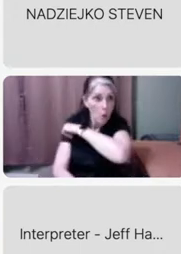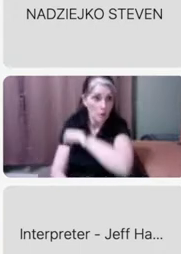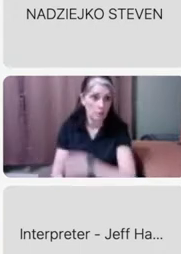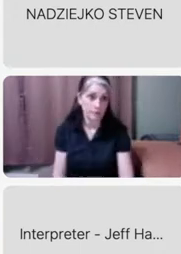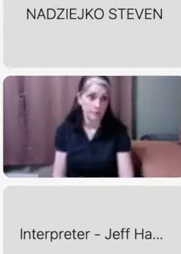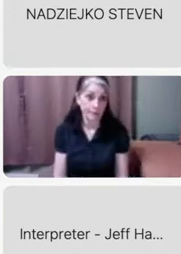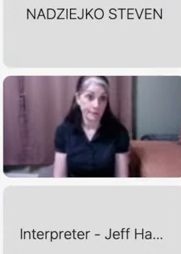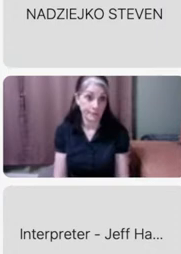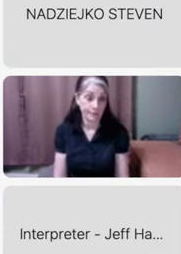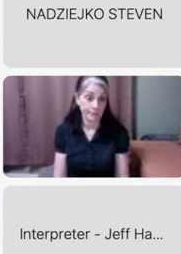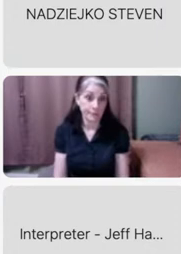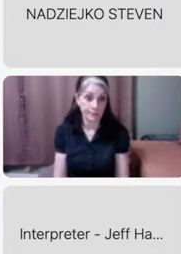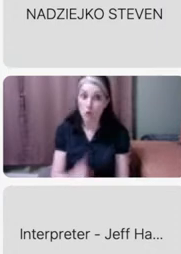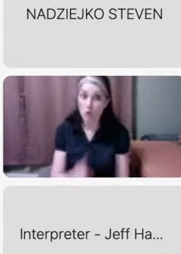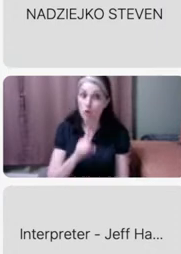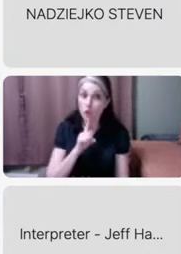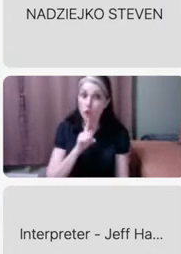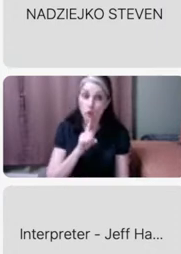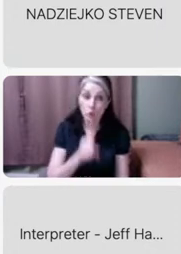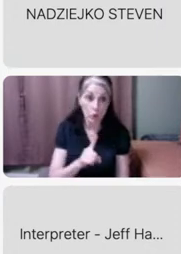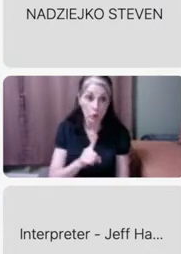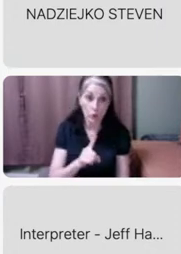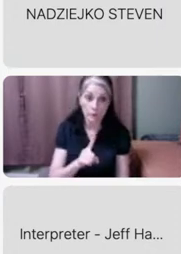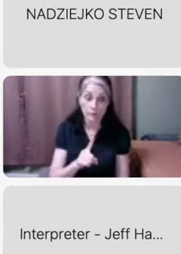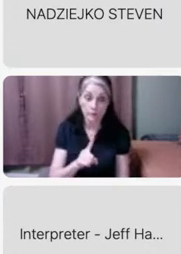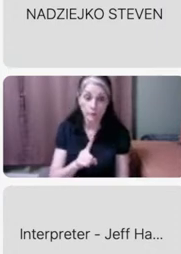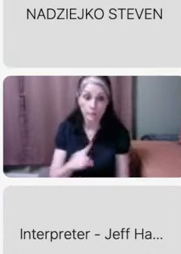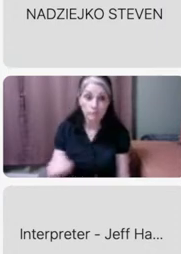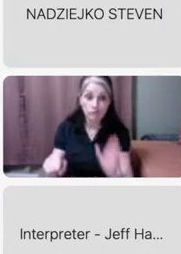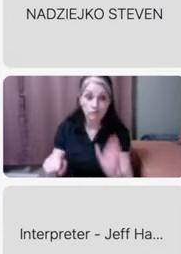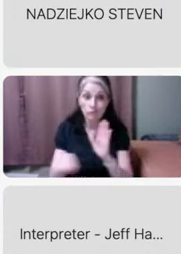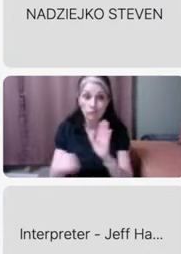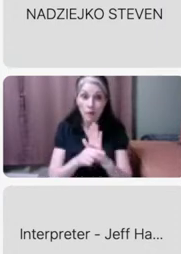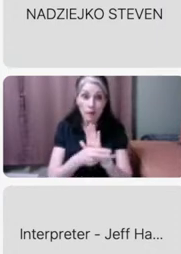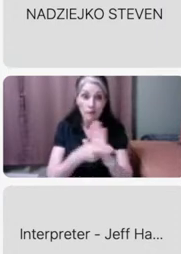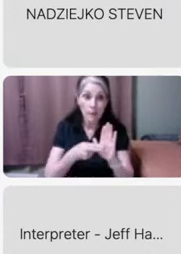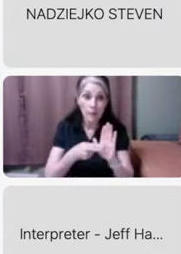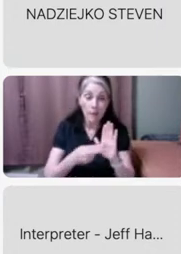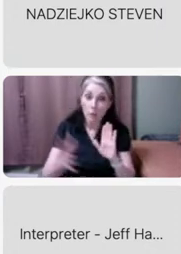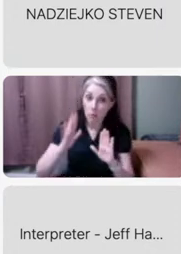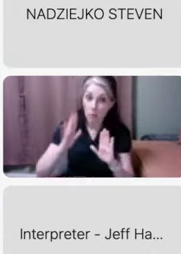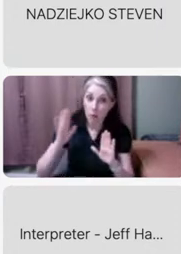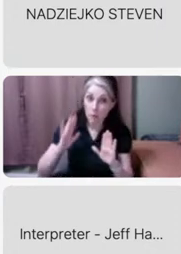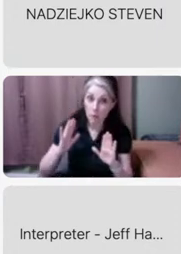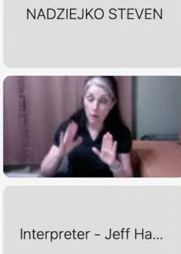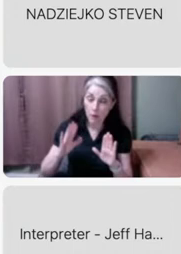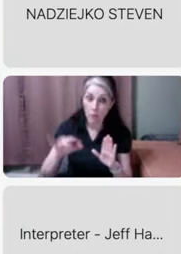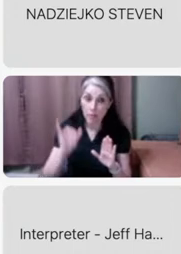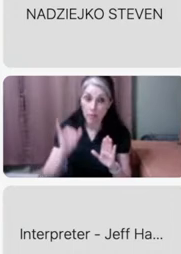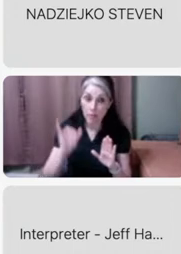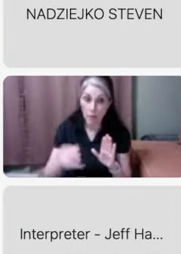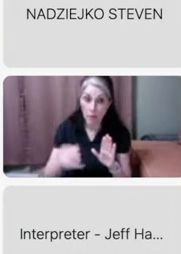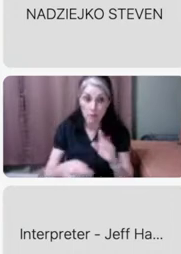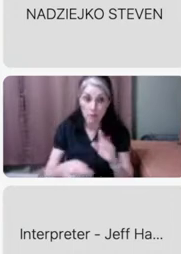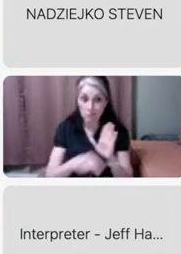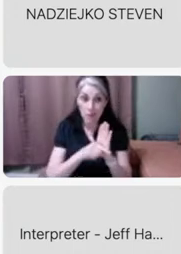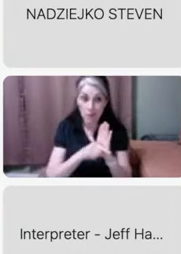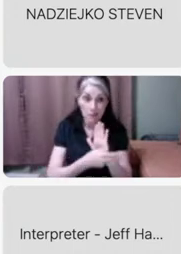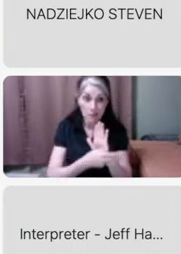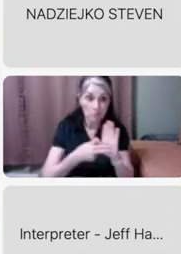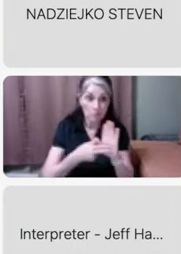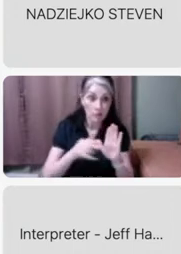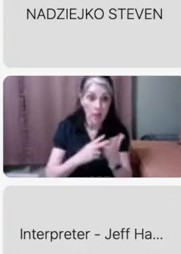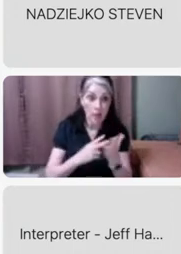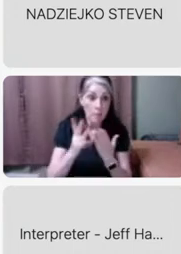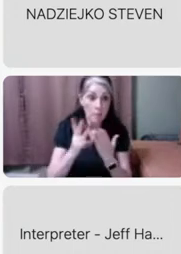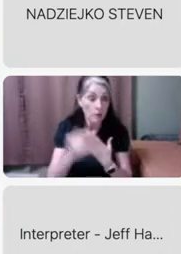truth that was the stigma i mean we were talking many years ago but that was the stigma around that program if you had that lunch ticket if